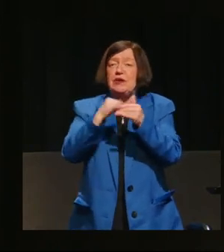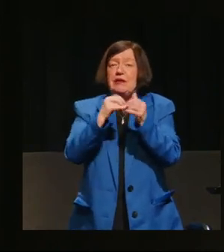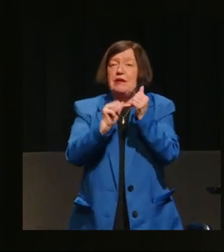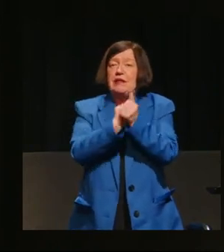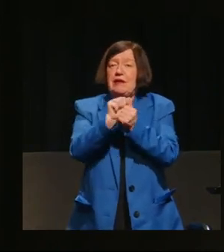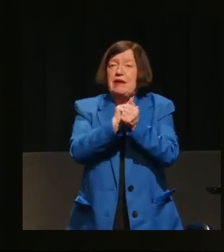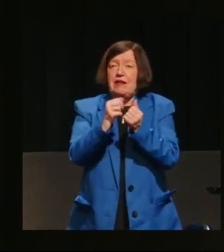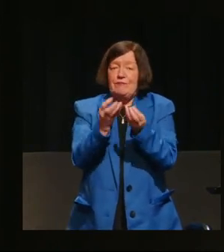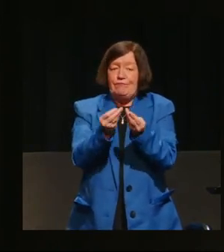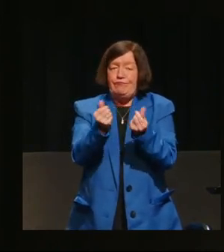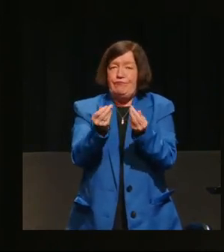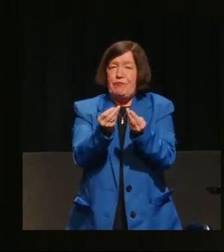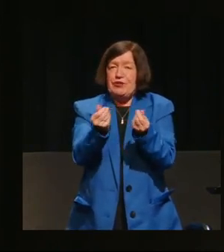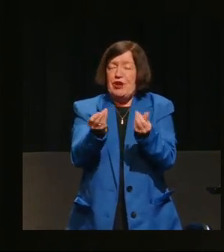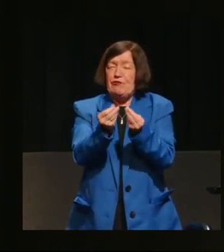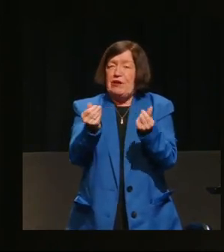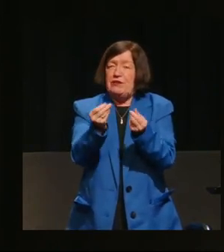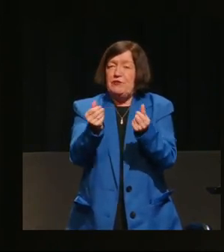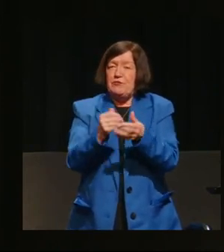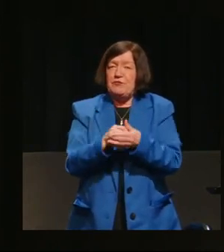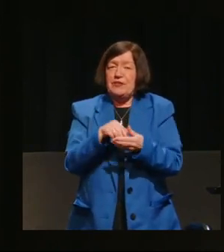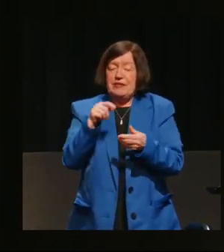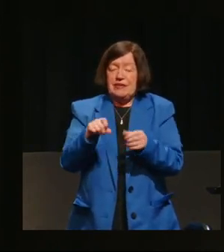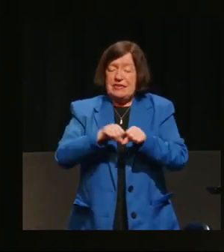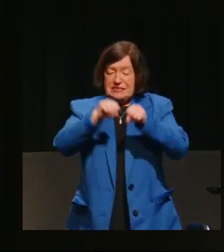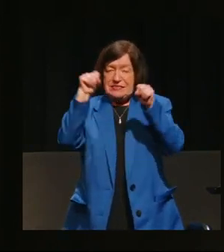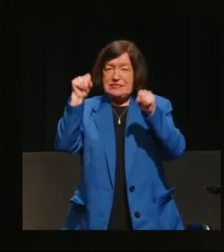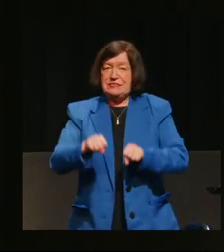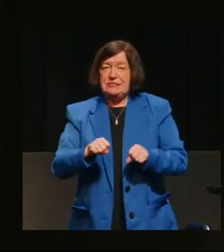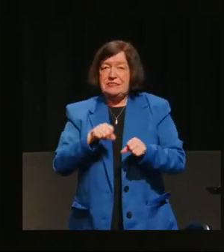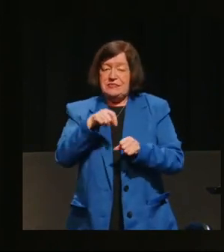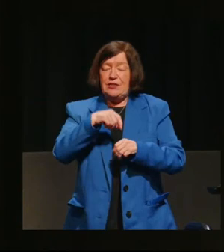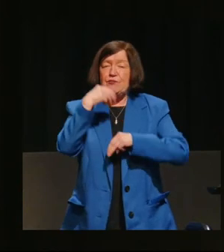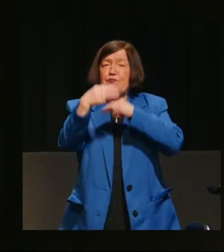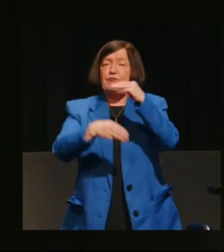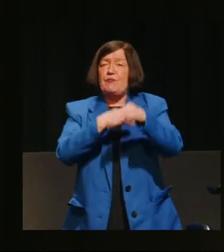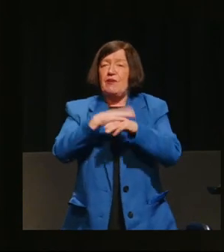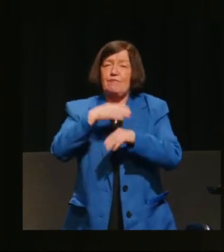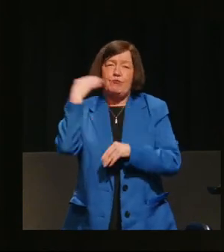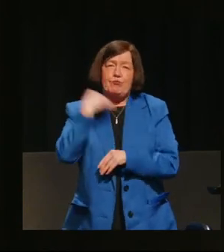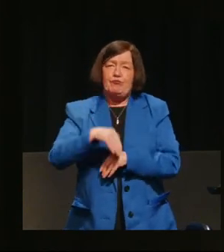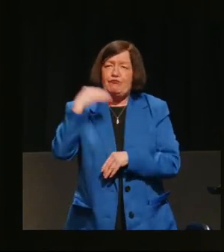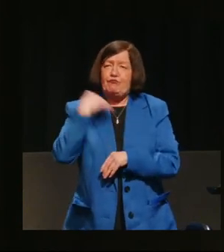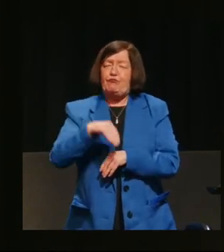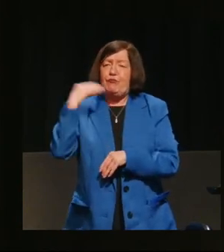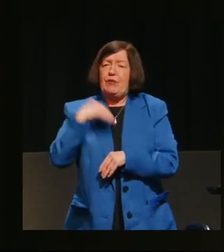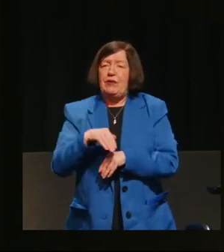of textiles. This systematic industrial process of murder